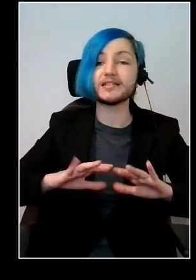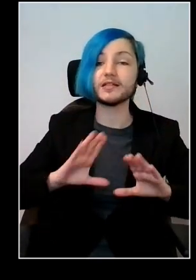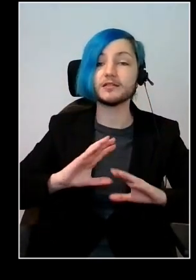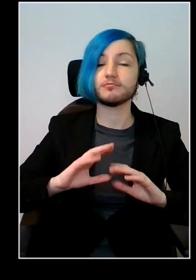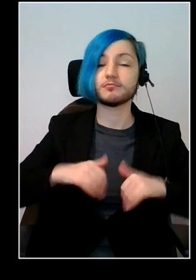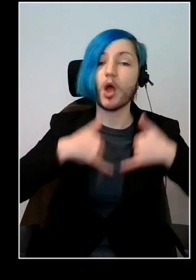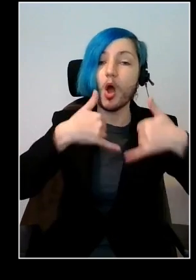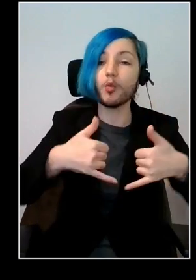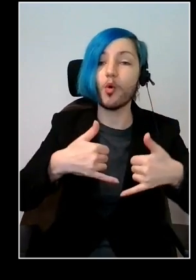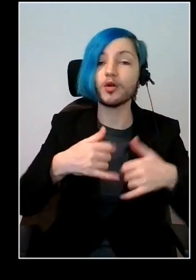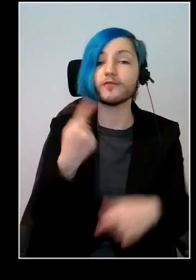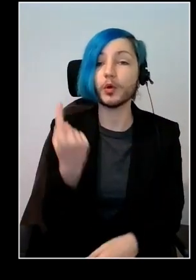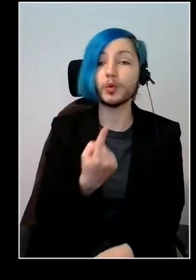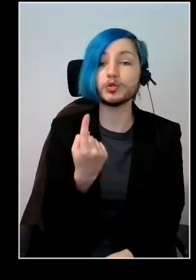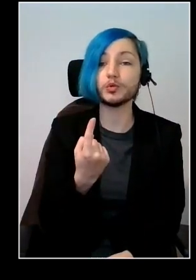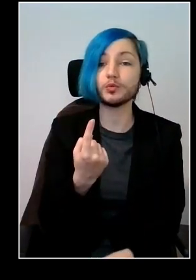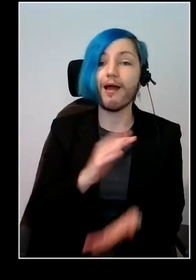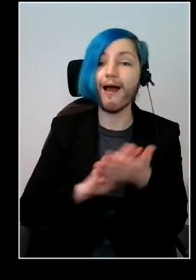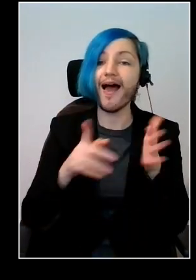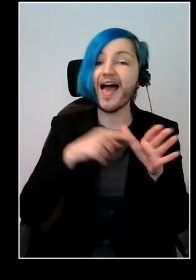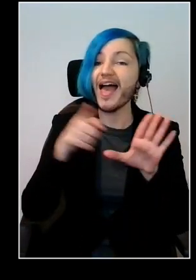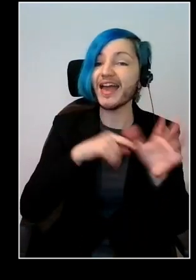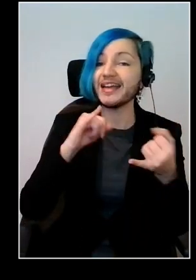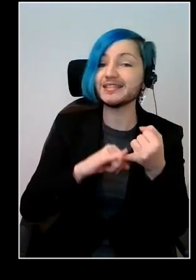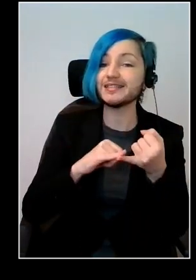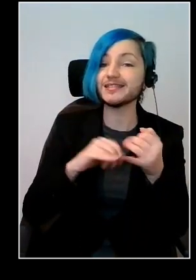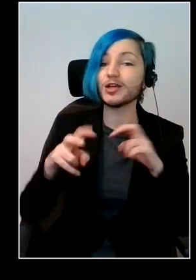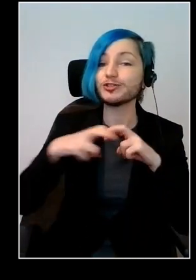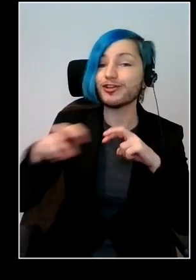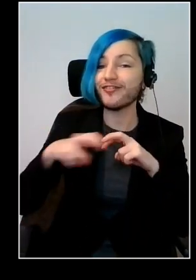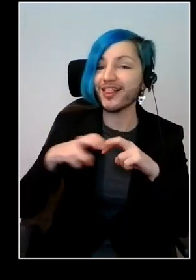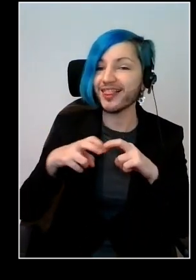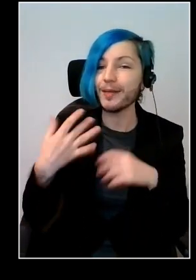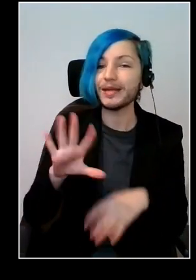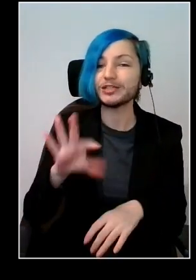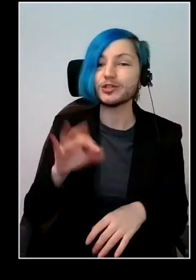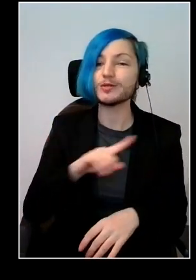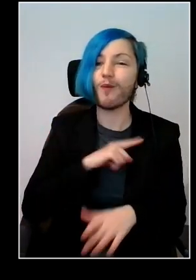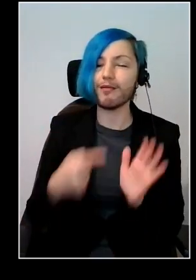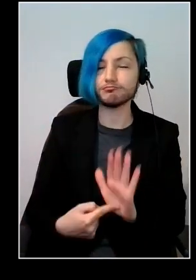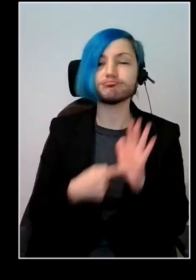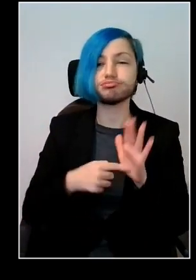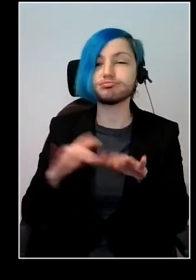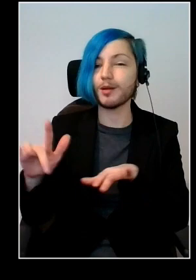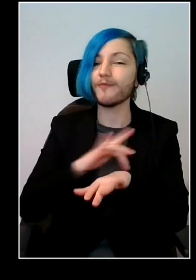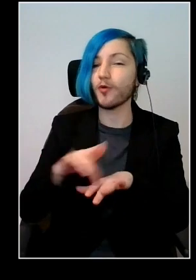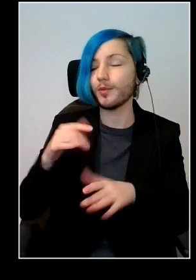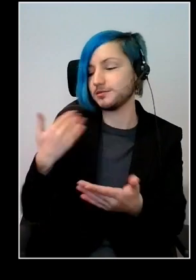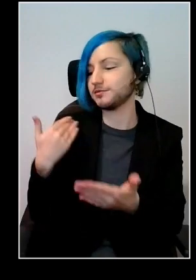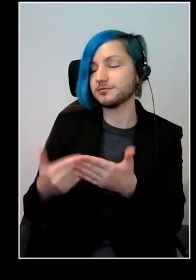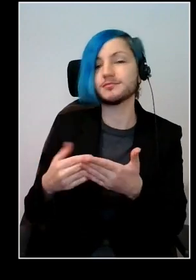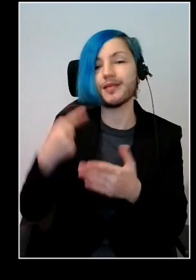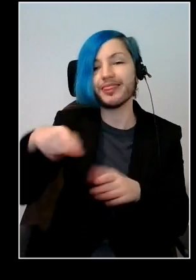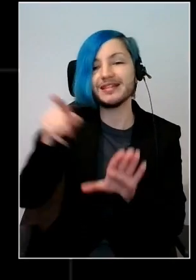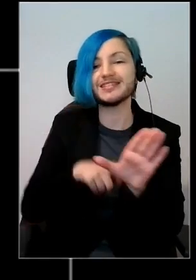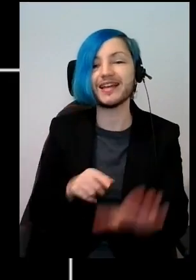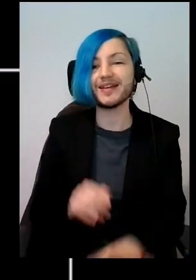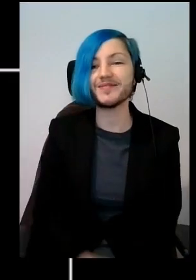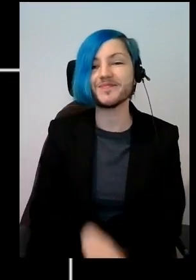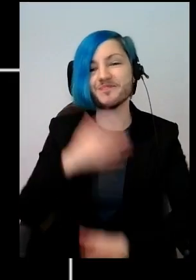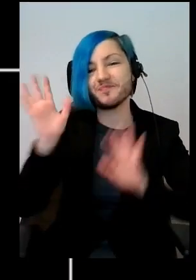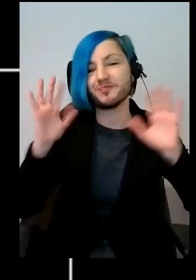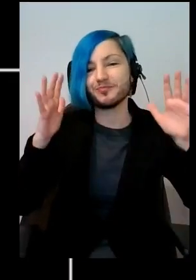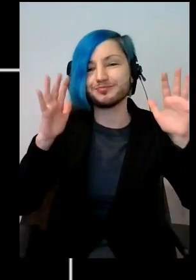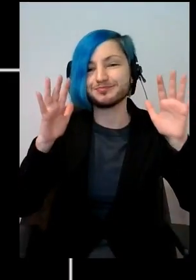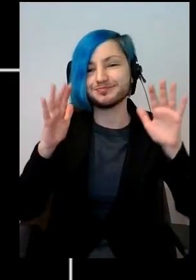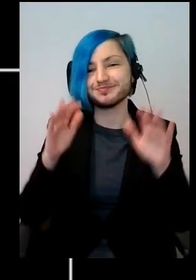like deja vu, Hayes Travel, who were chosen for their impressive performance throughout the year. Massive congratulations to you all.